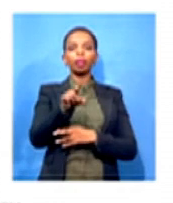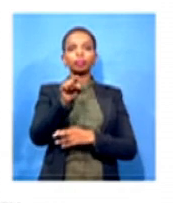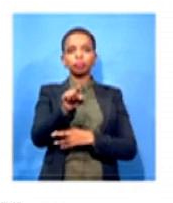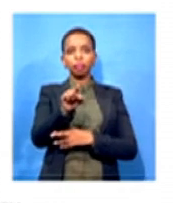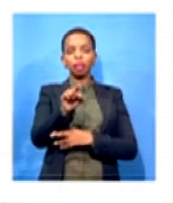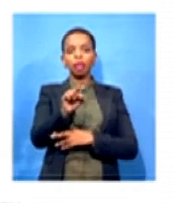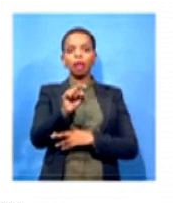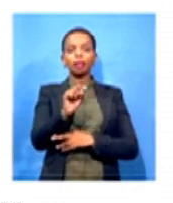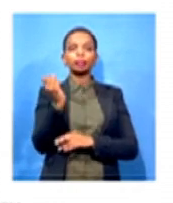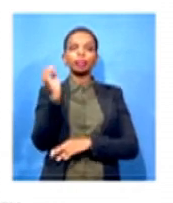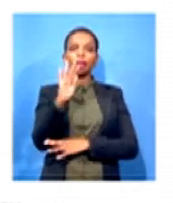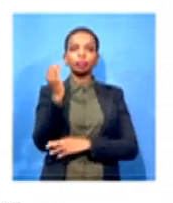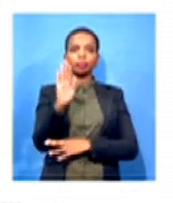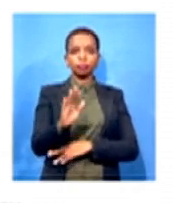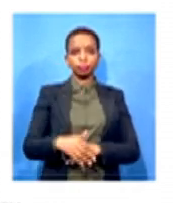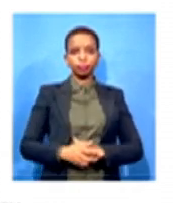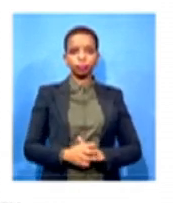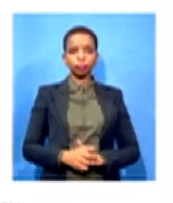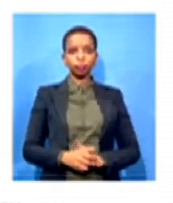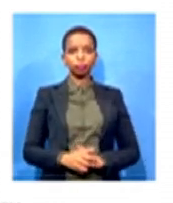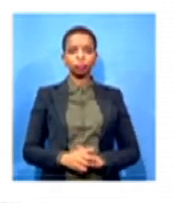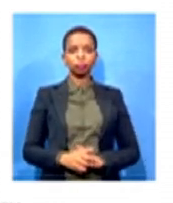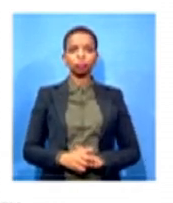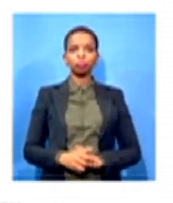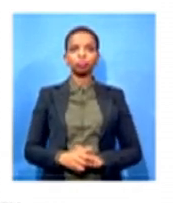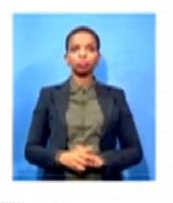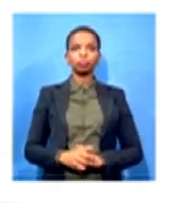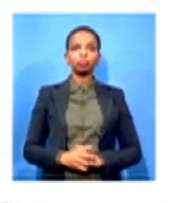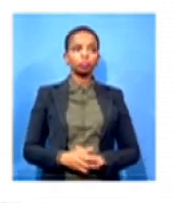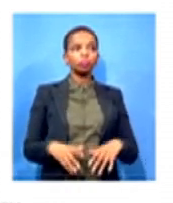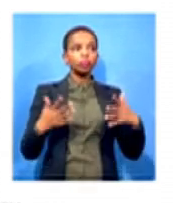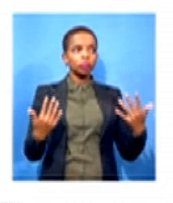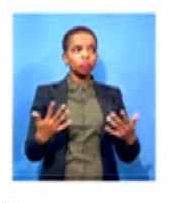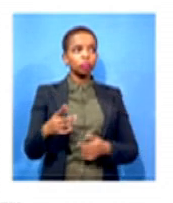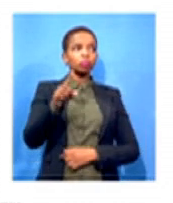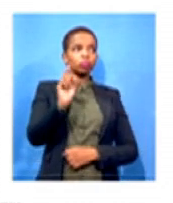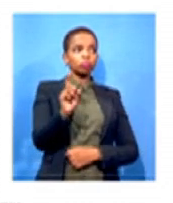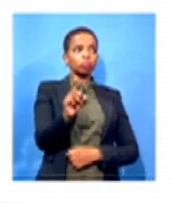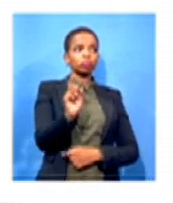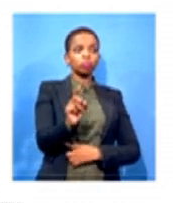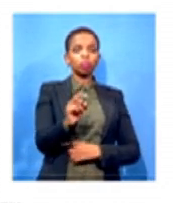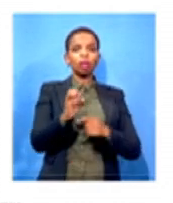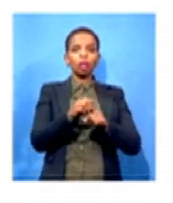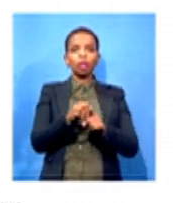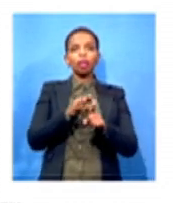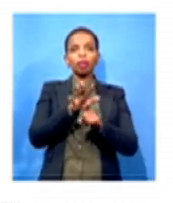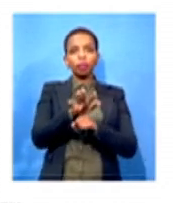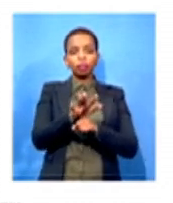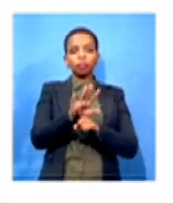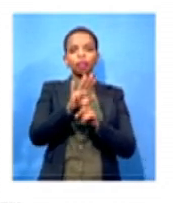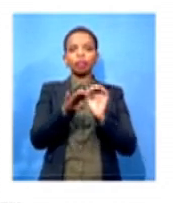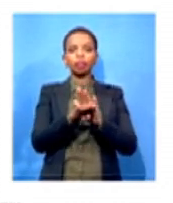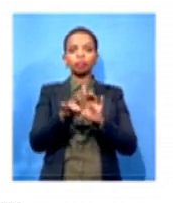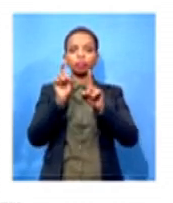So the studies that have looked at whether children are susceptible to infection than adults, one can divide them into two